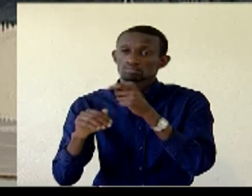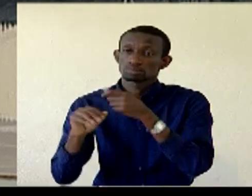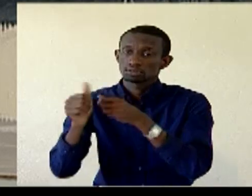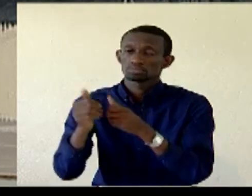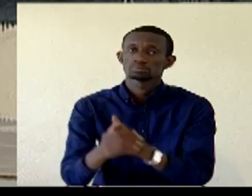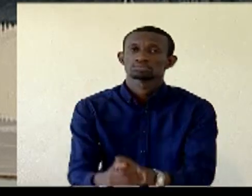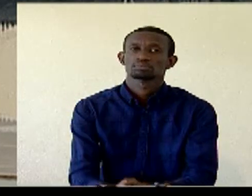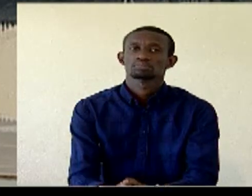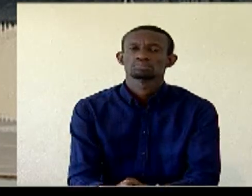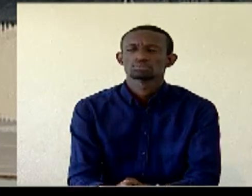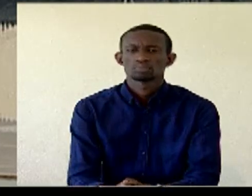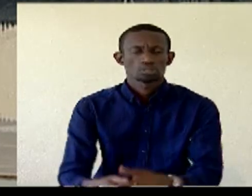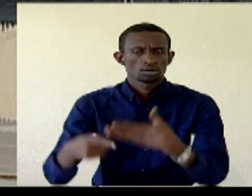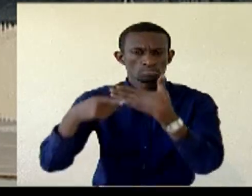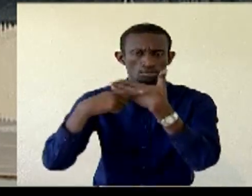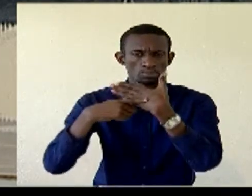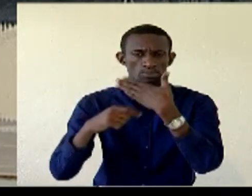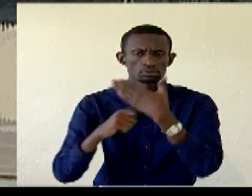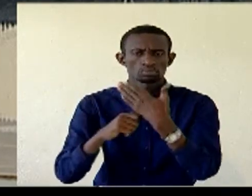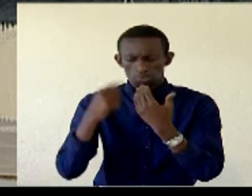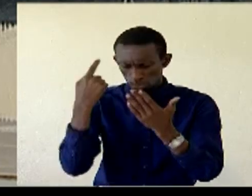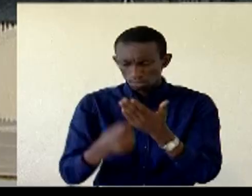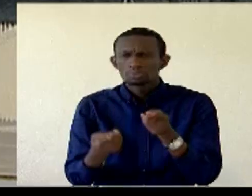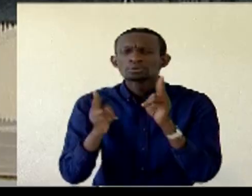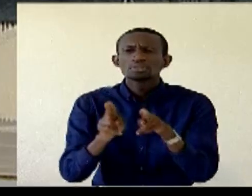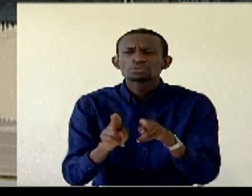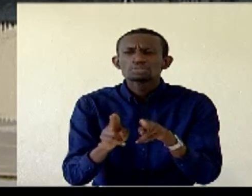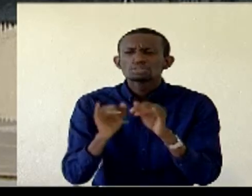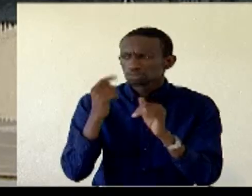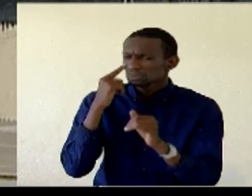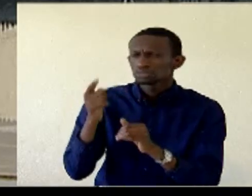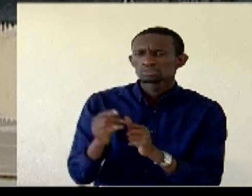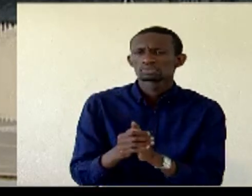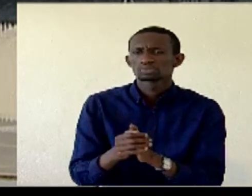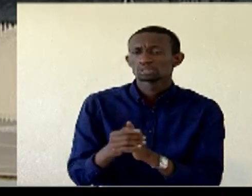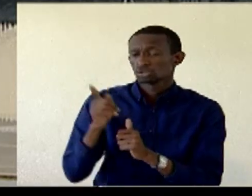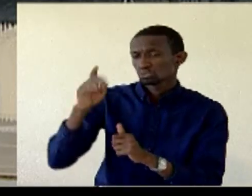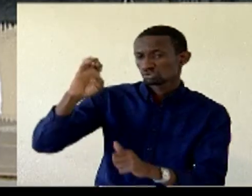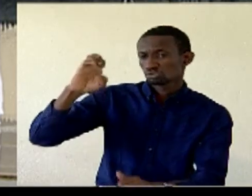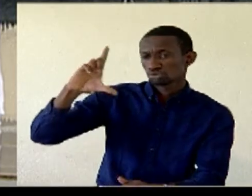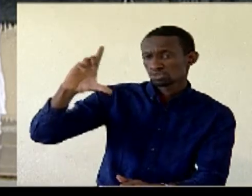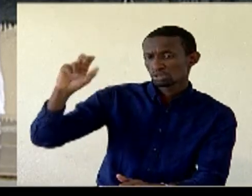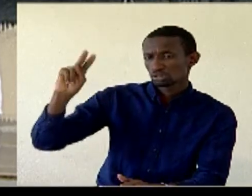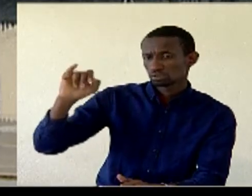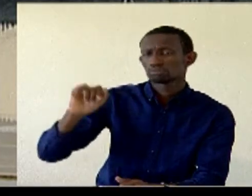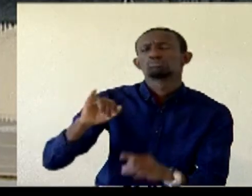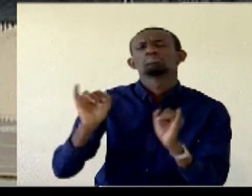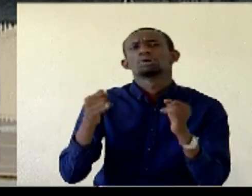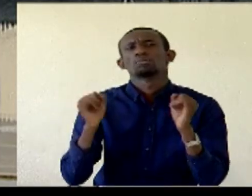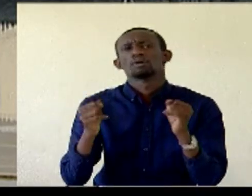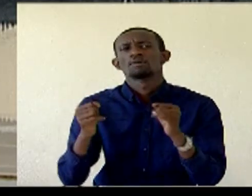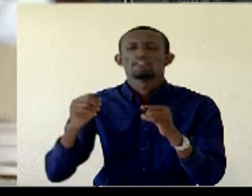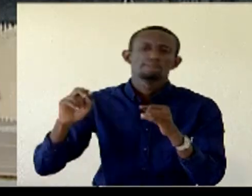is what is happening, that negative charge. So as what happened here, these electrons will tend to move